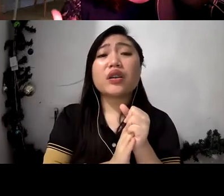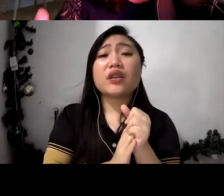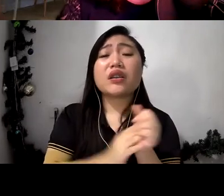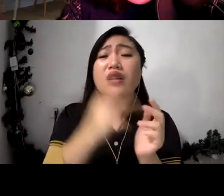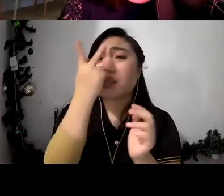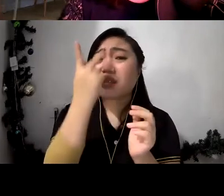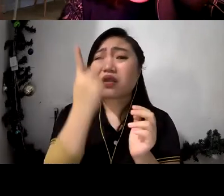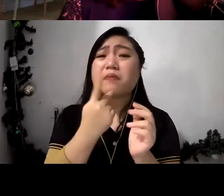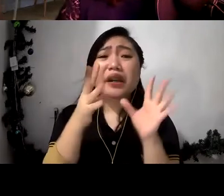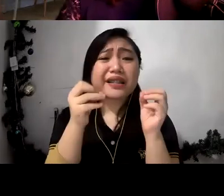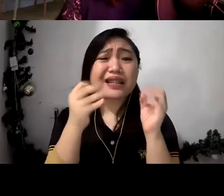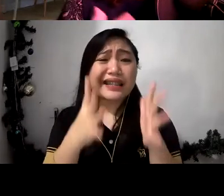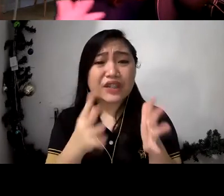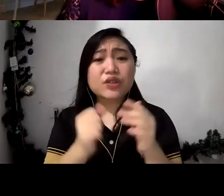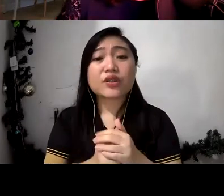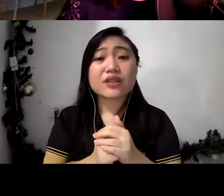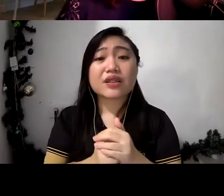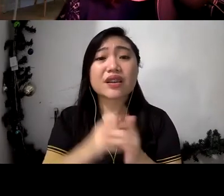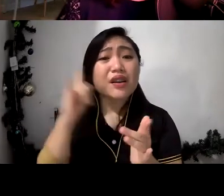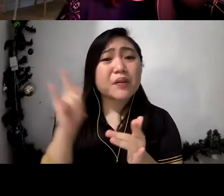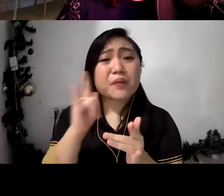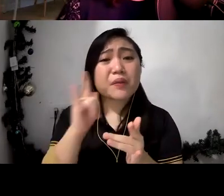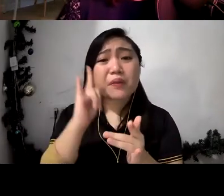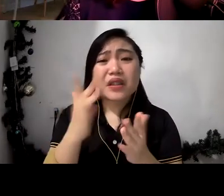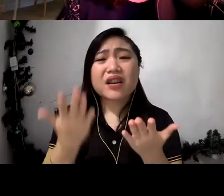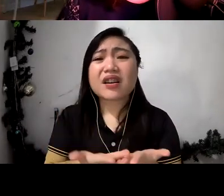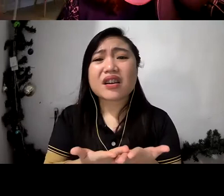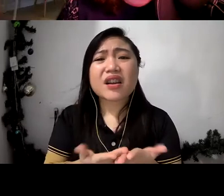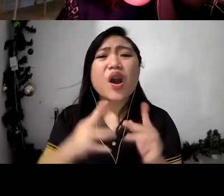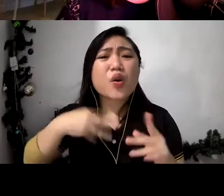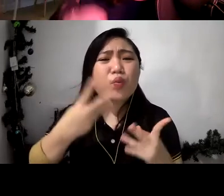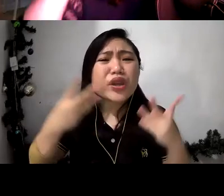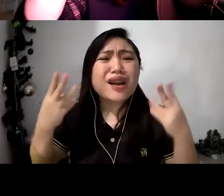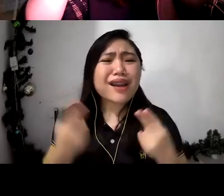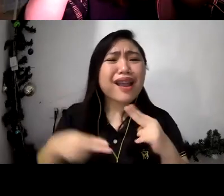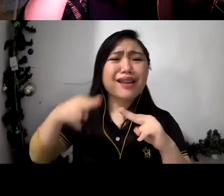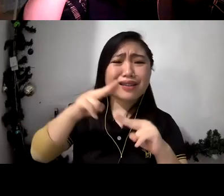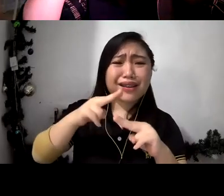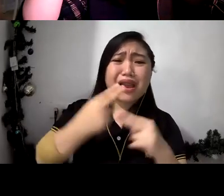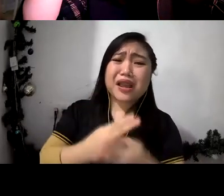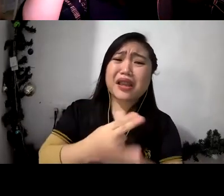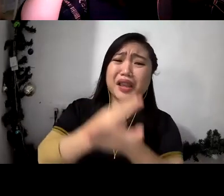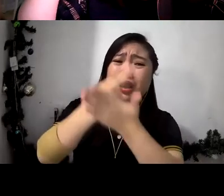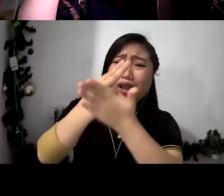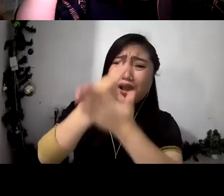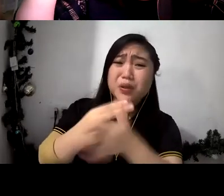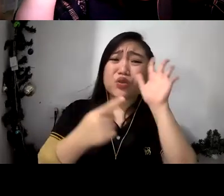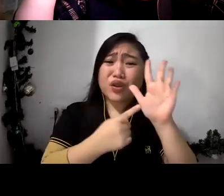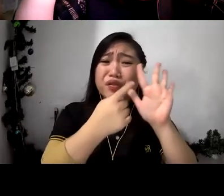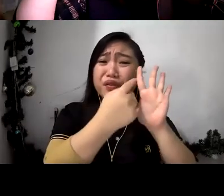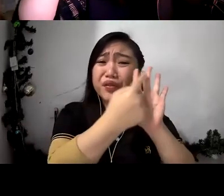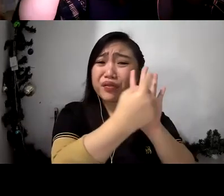parents, teachers, media practitioner, then we are contributing dito sa 5, no, which is